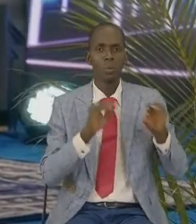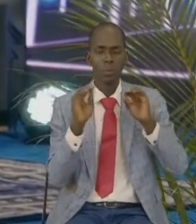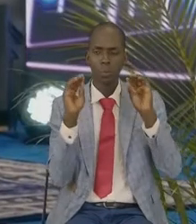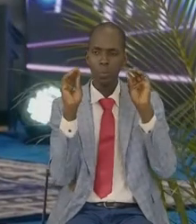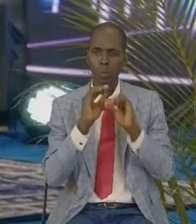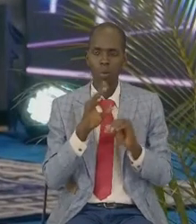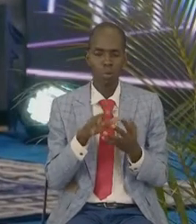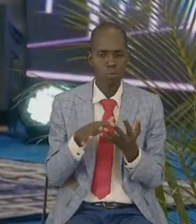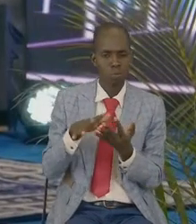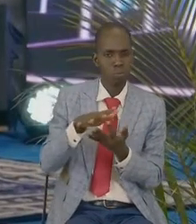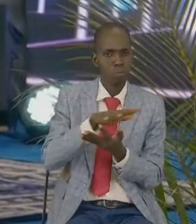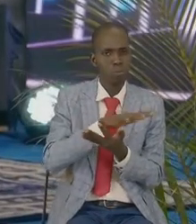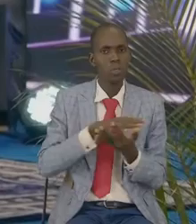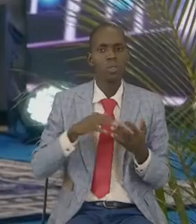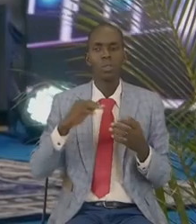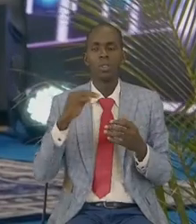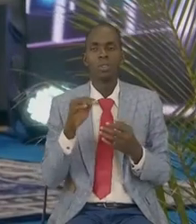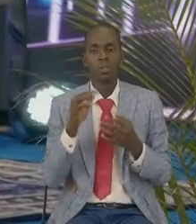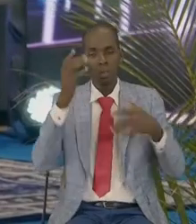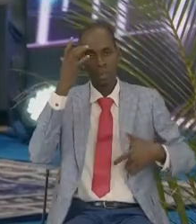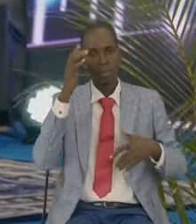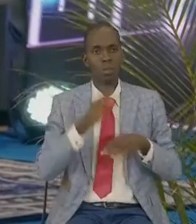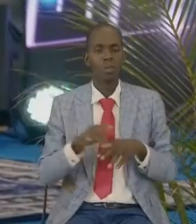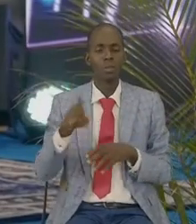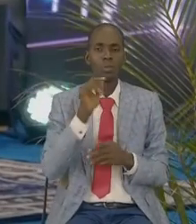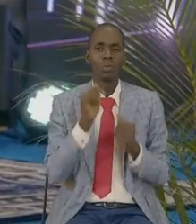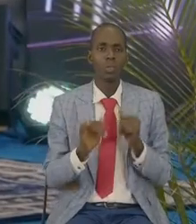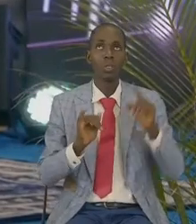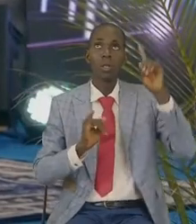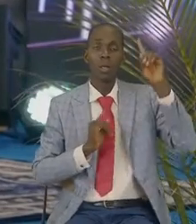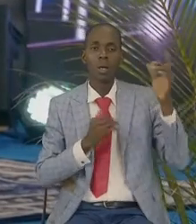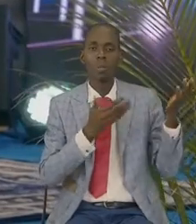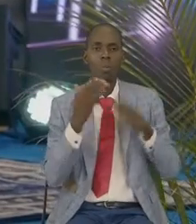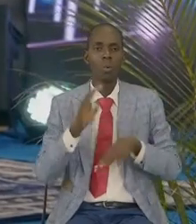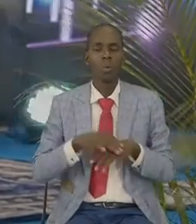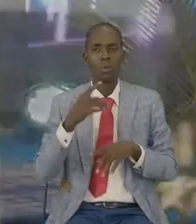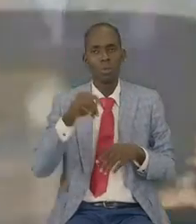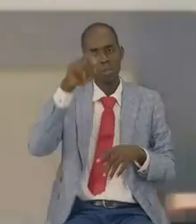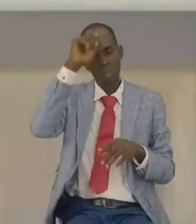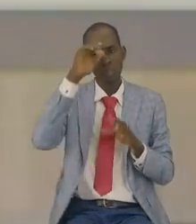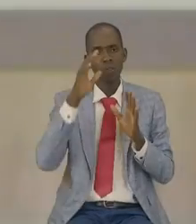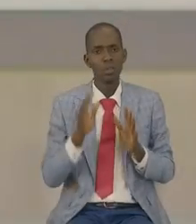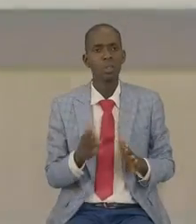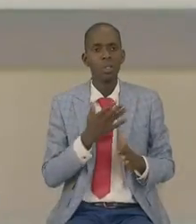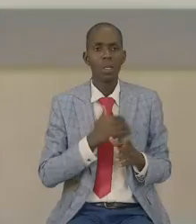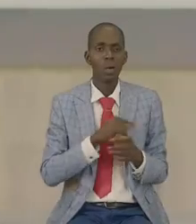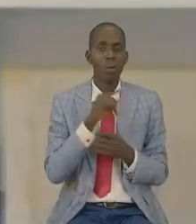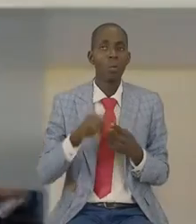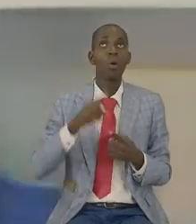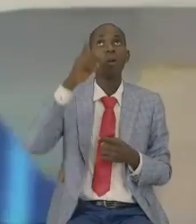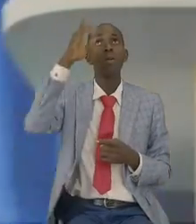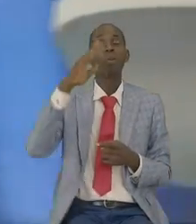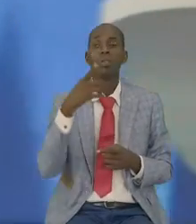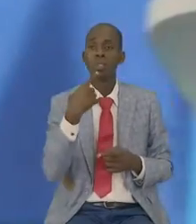diseases upon thee, which have brought upon the Egyptians. And when the Almighty God said, I